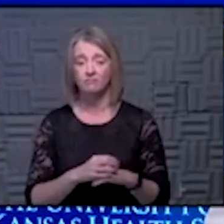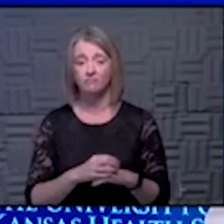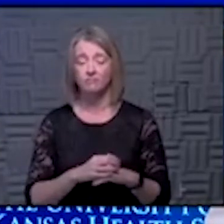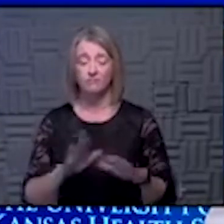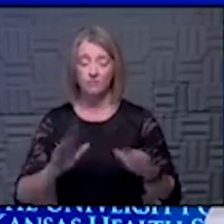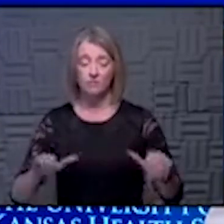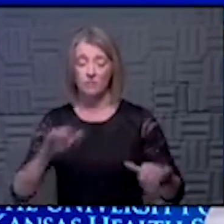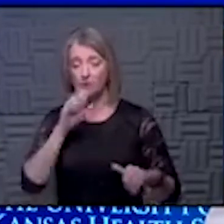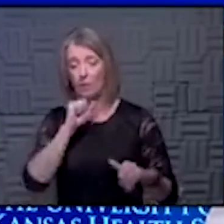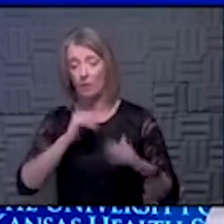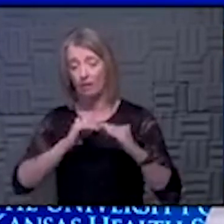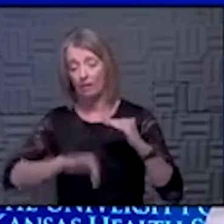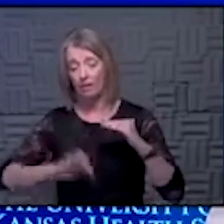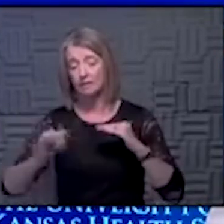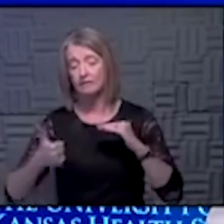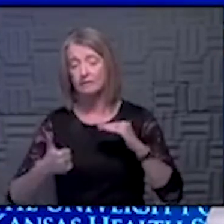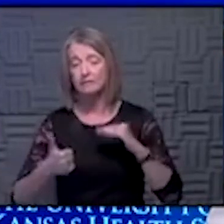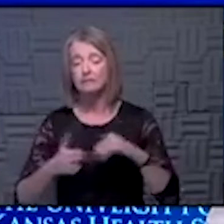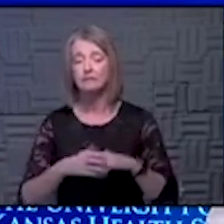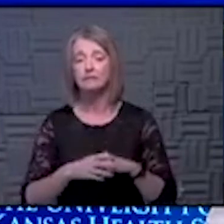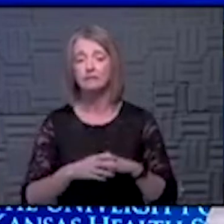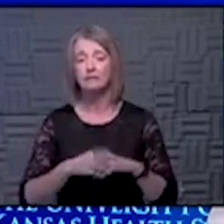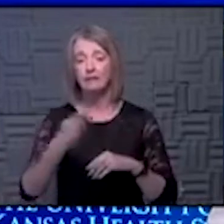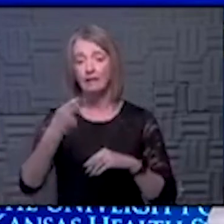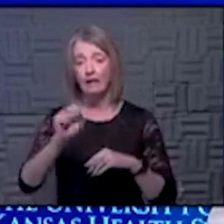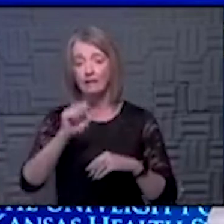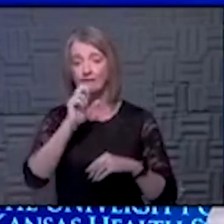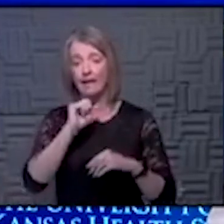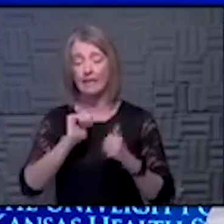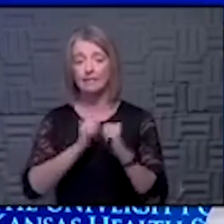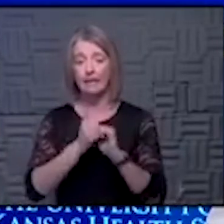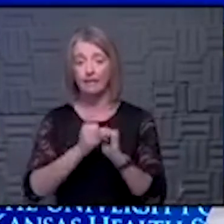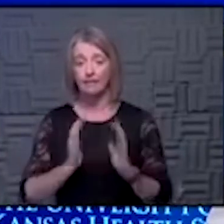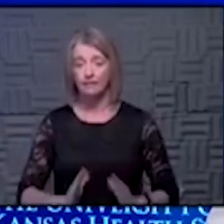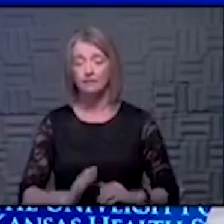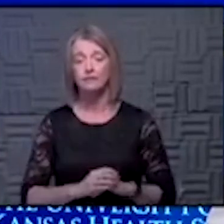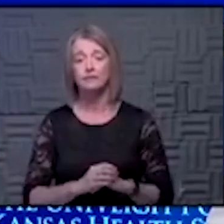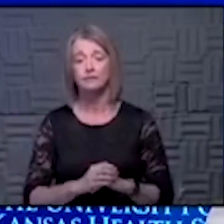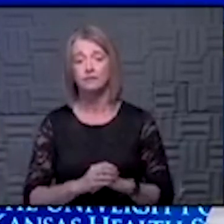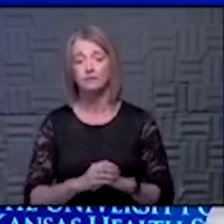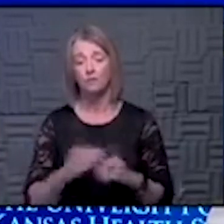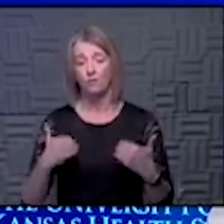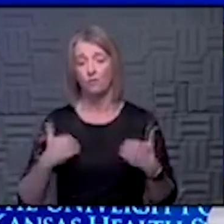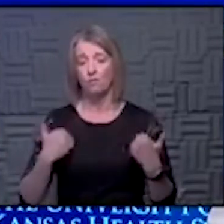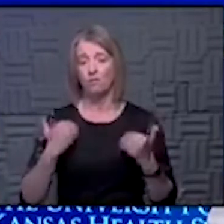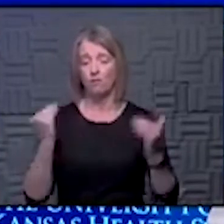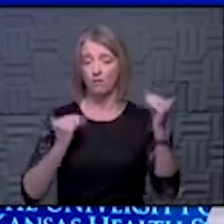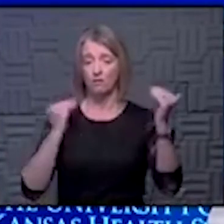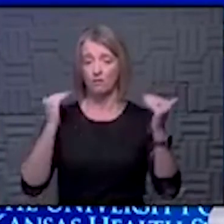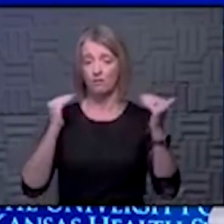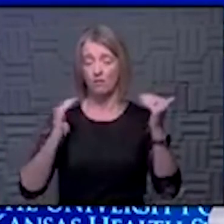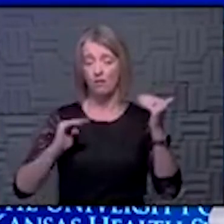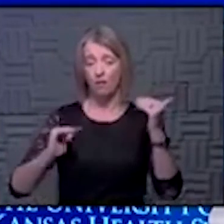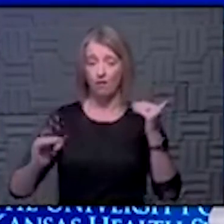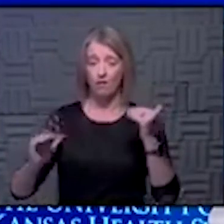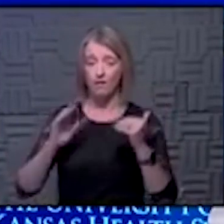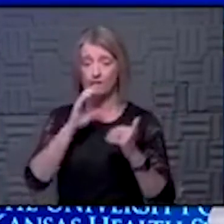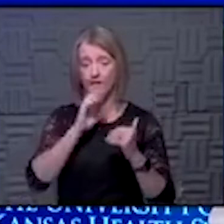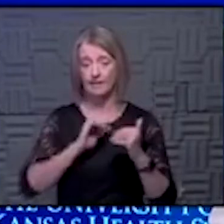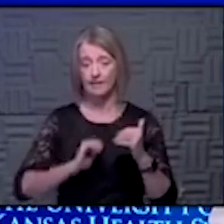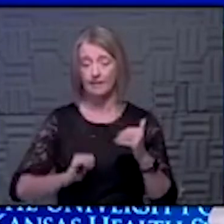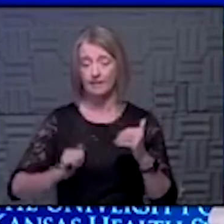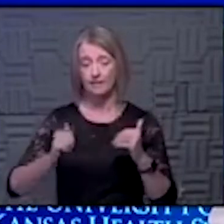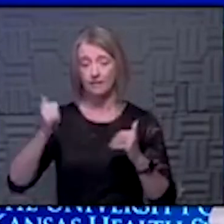children under 10, high school age athletes, or young adults, all the way, of course, to those that come